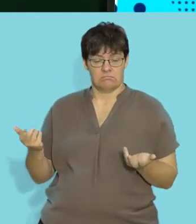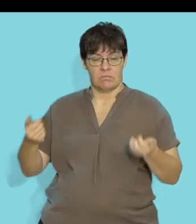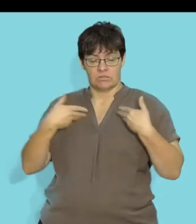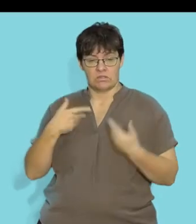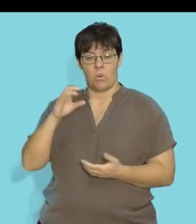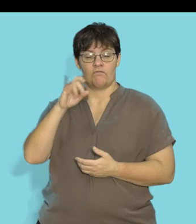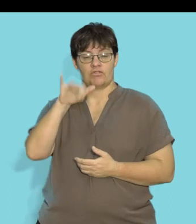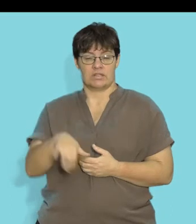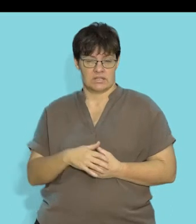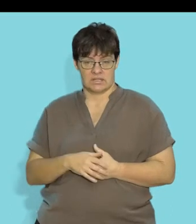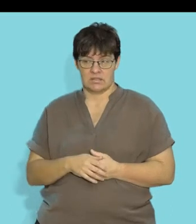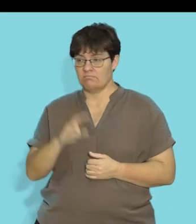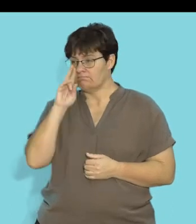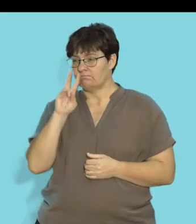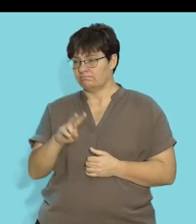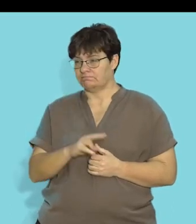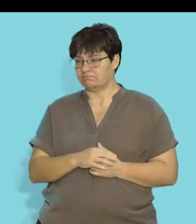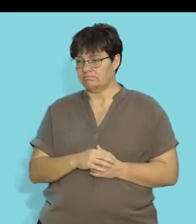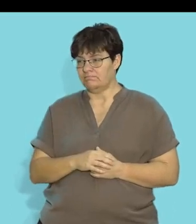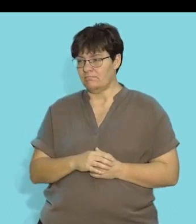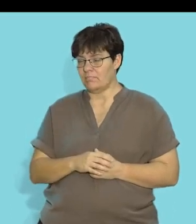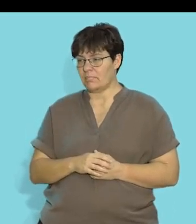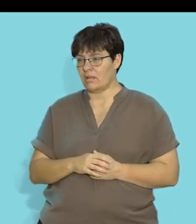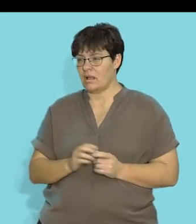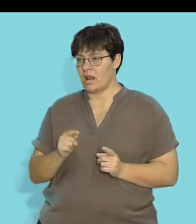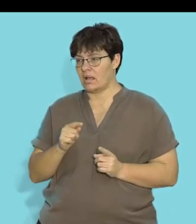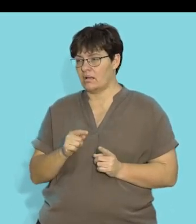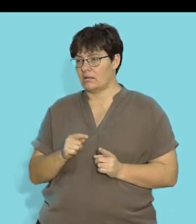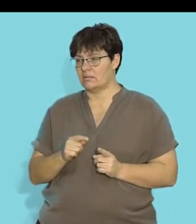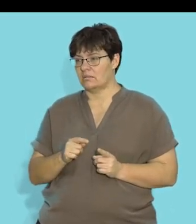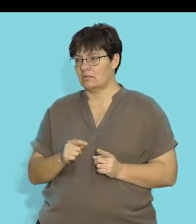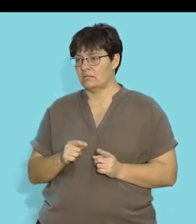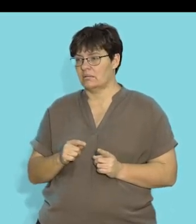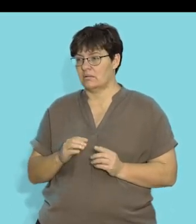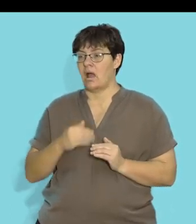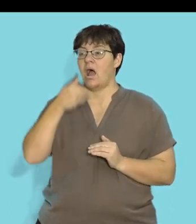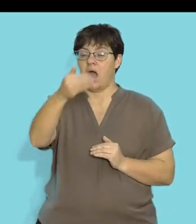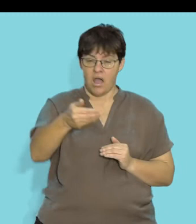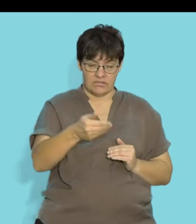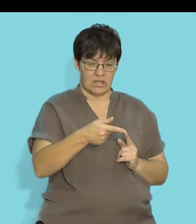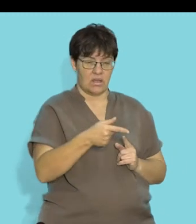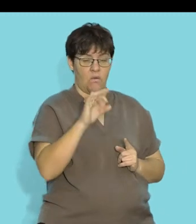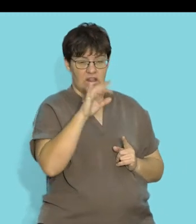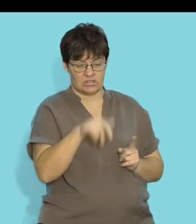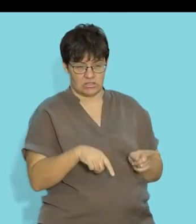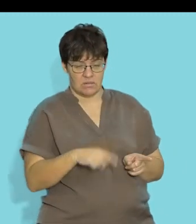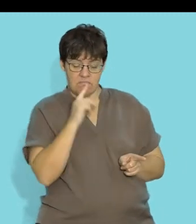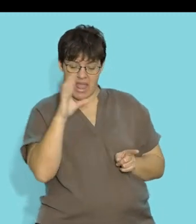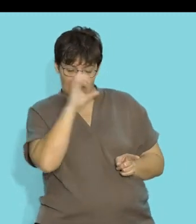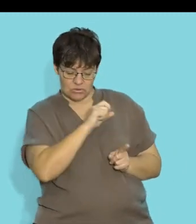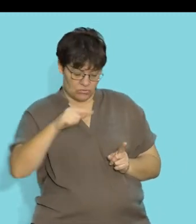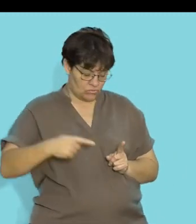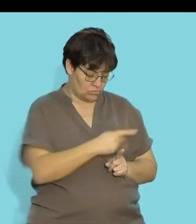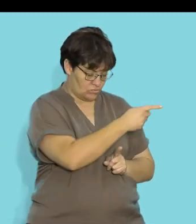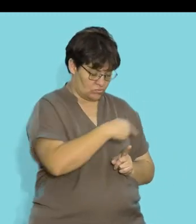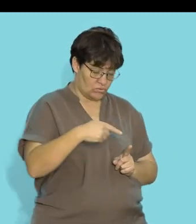here we presented with the ovary, and we notice that towards the latter part, let's look at post-ovulation. So we can